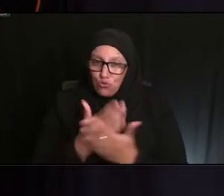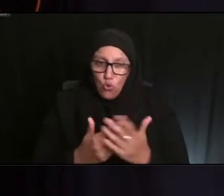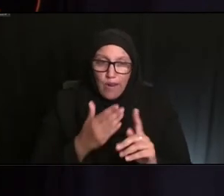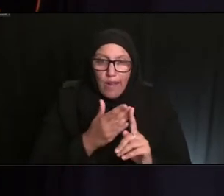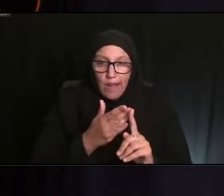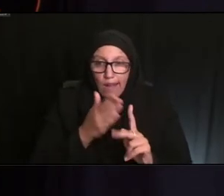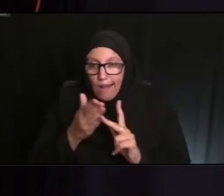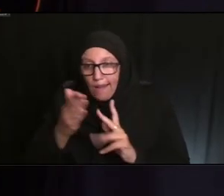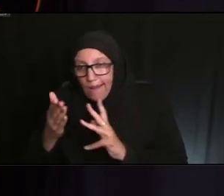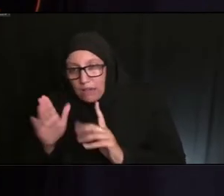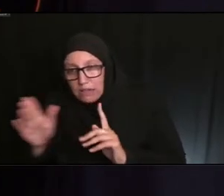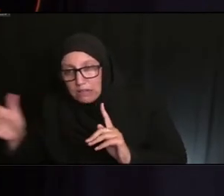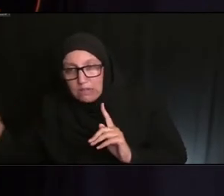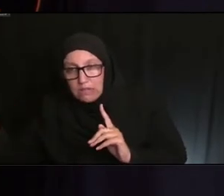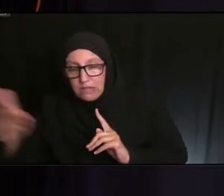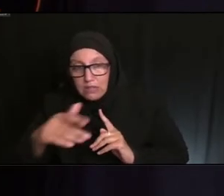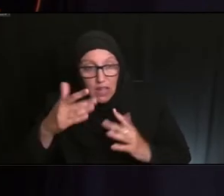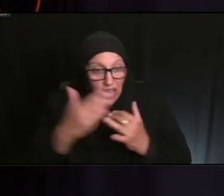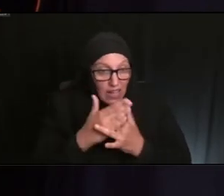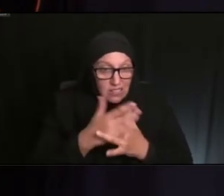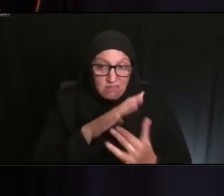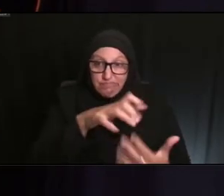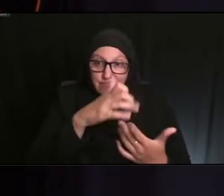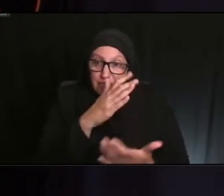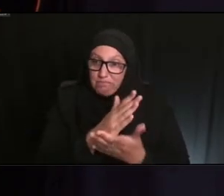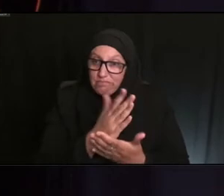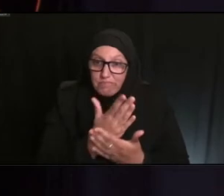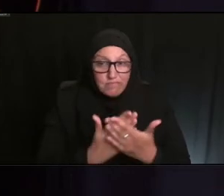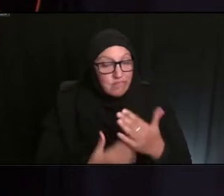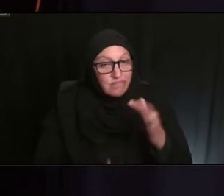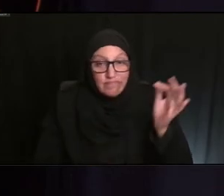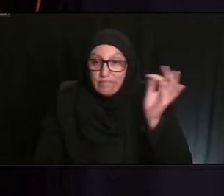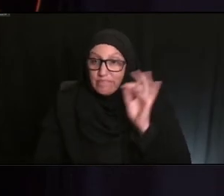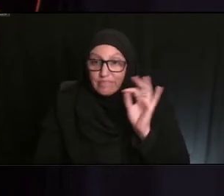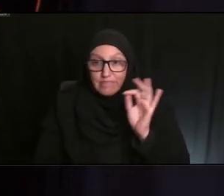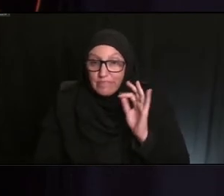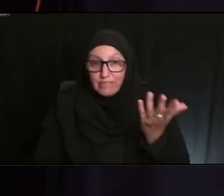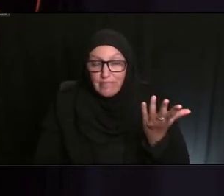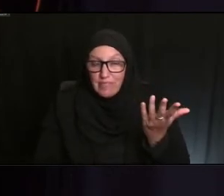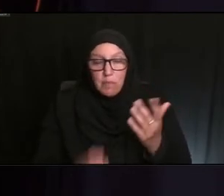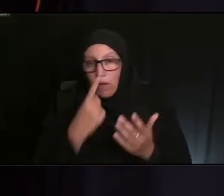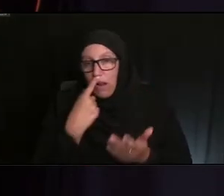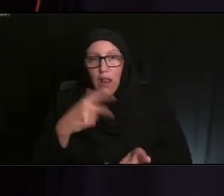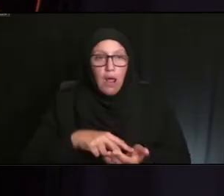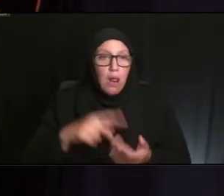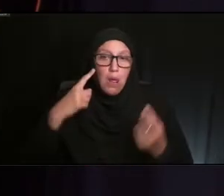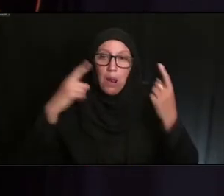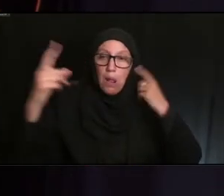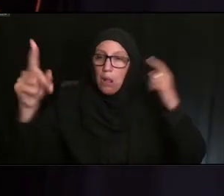That's how hard it is to get access. And then you get people get up and start negating every story they hear in Karbala.